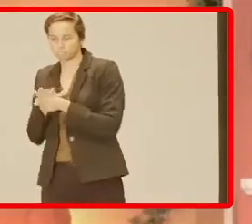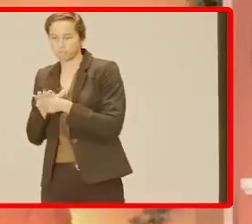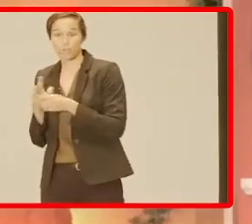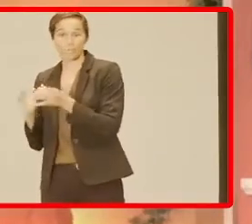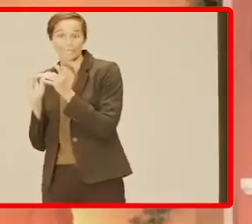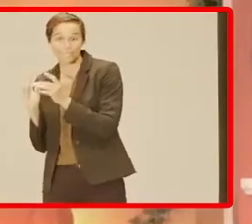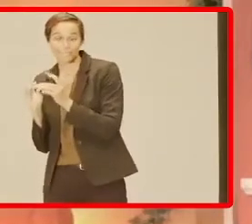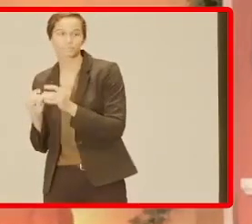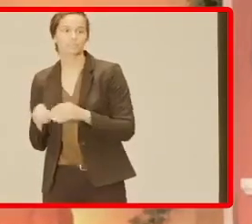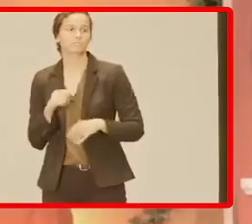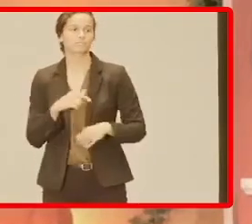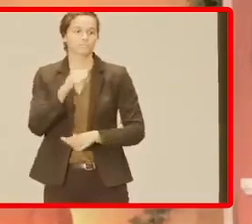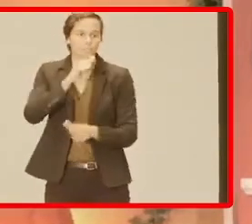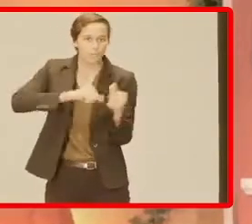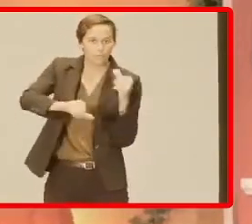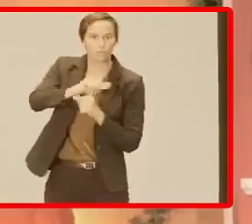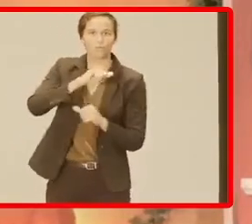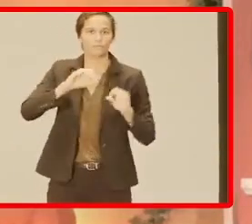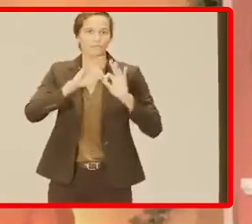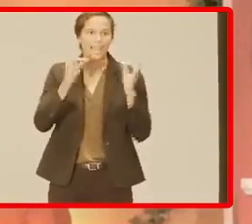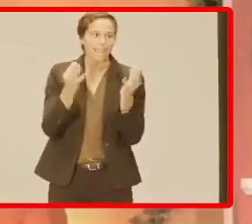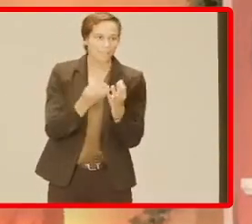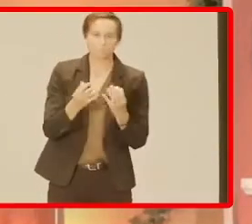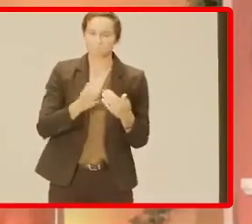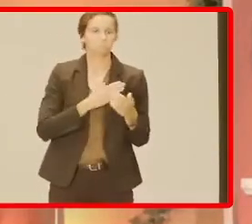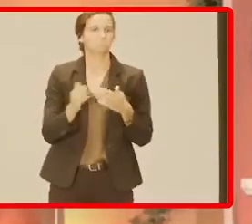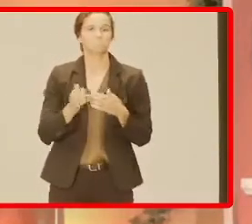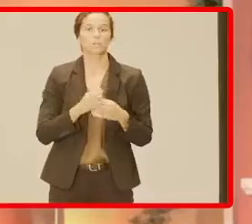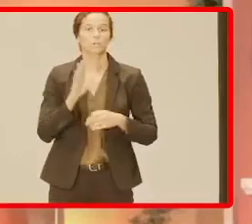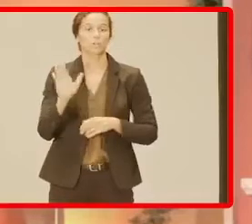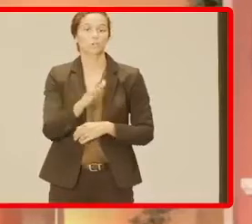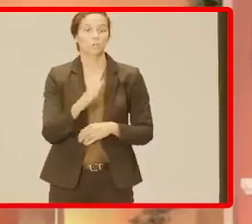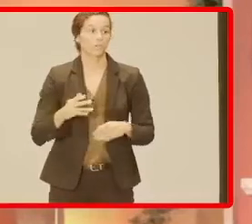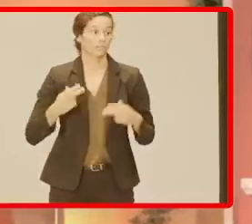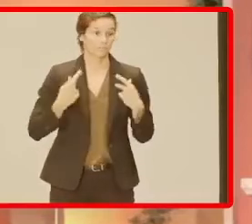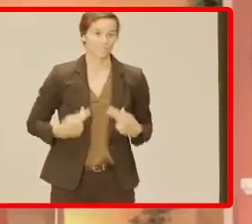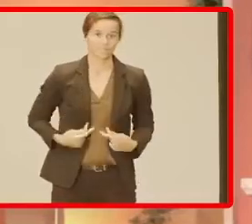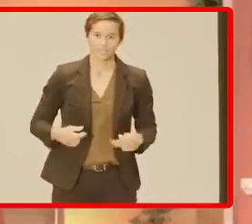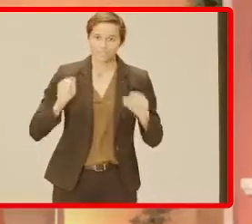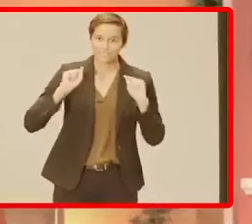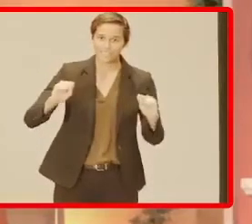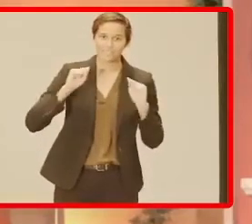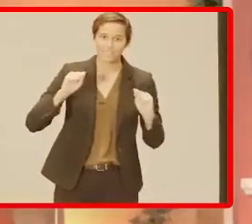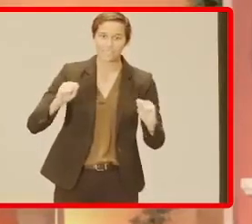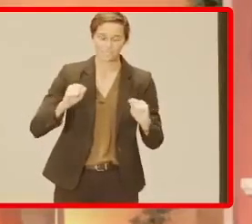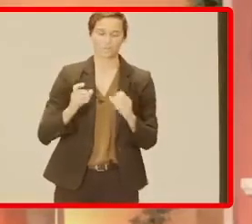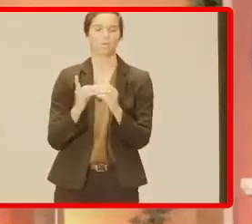each other, with your physical activity,